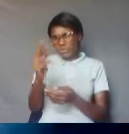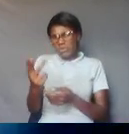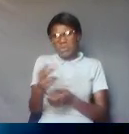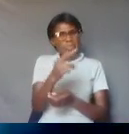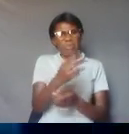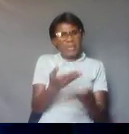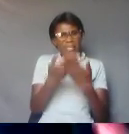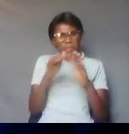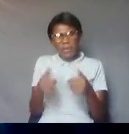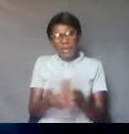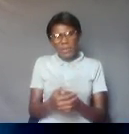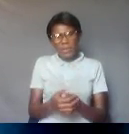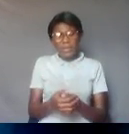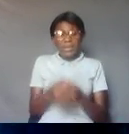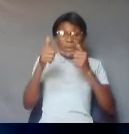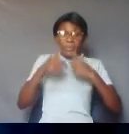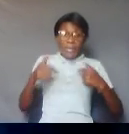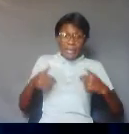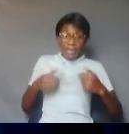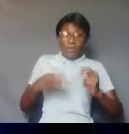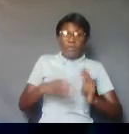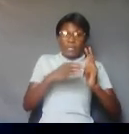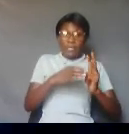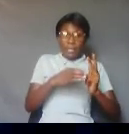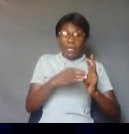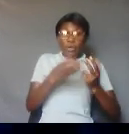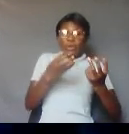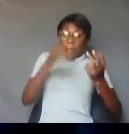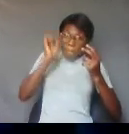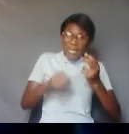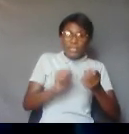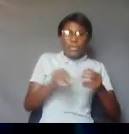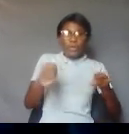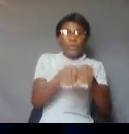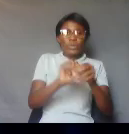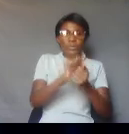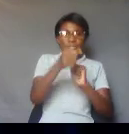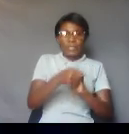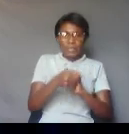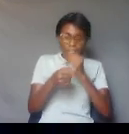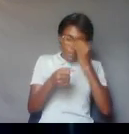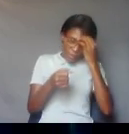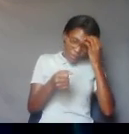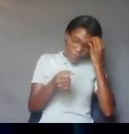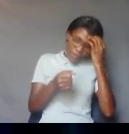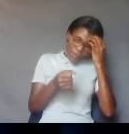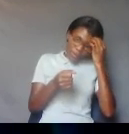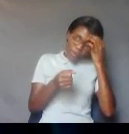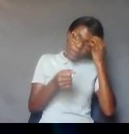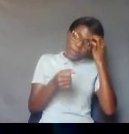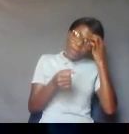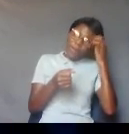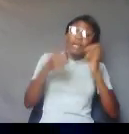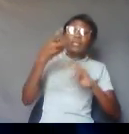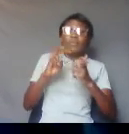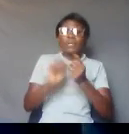with albinism are treated, or how people with disability are treated? So these two, as I said before, form part of the action question. And